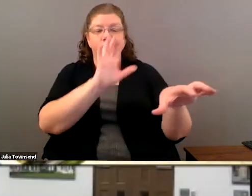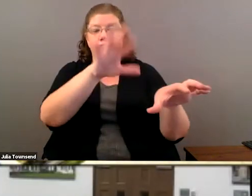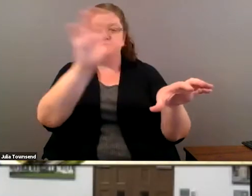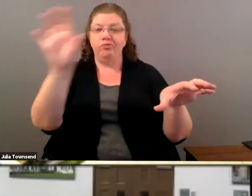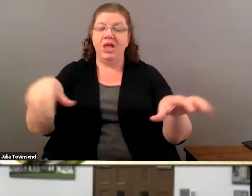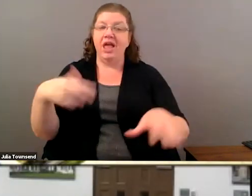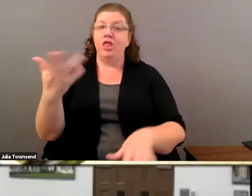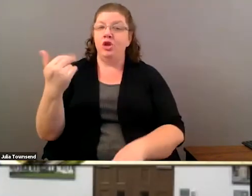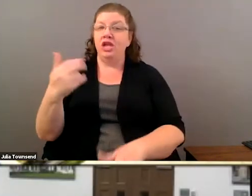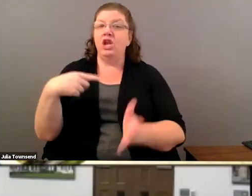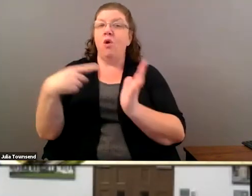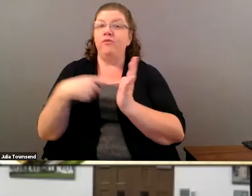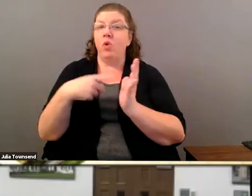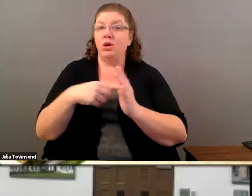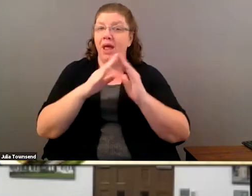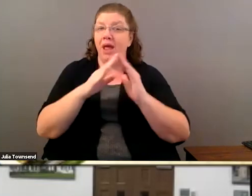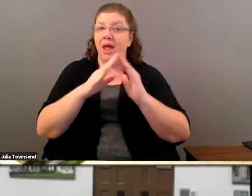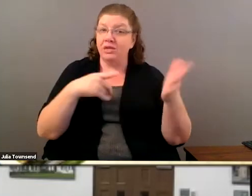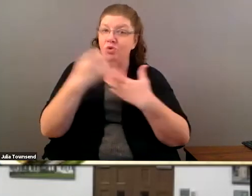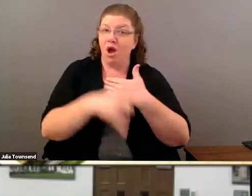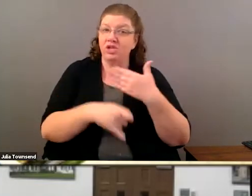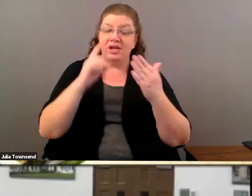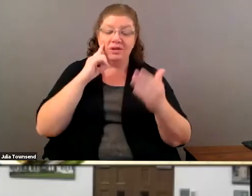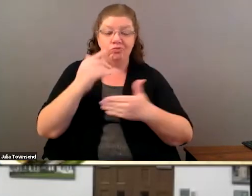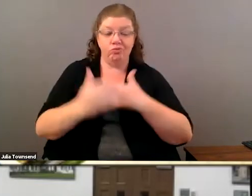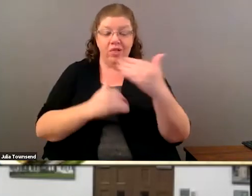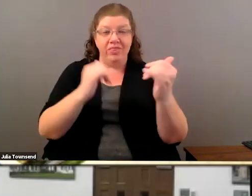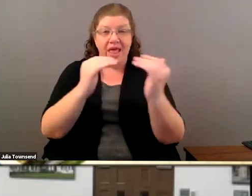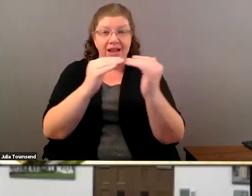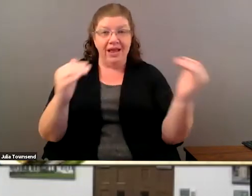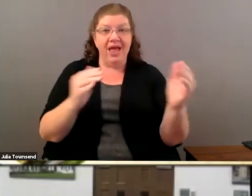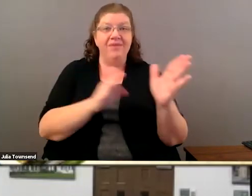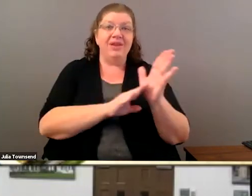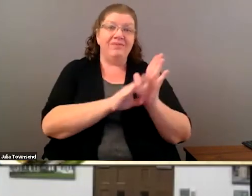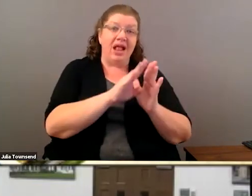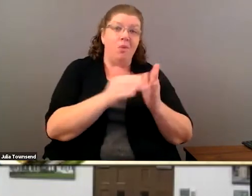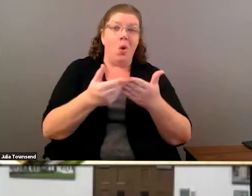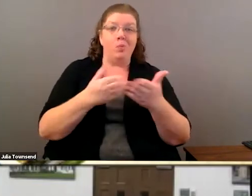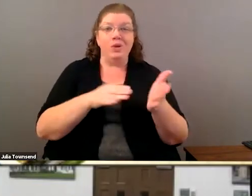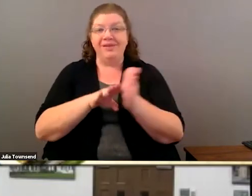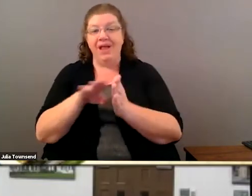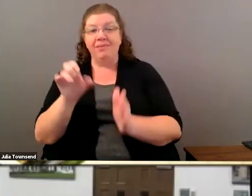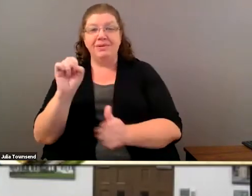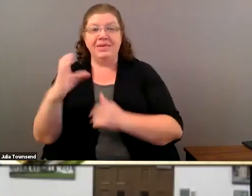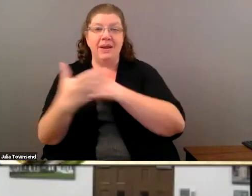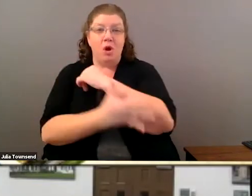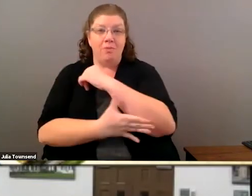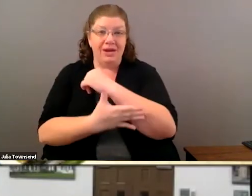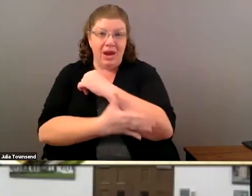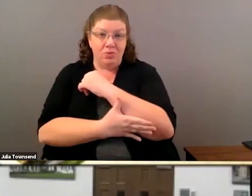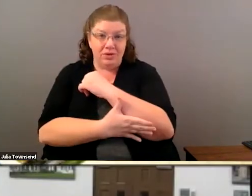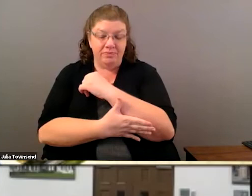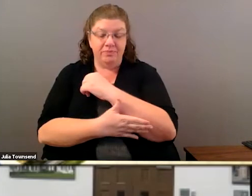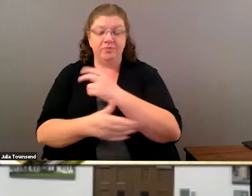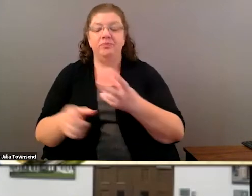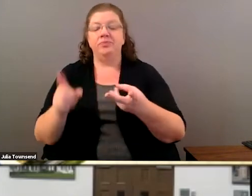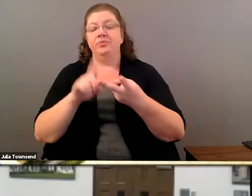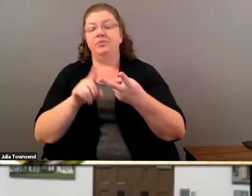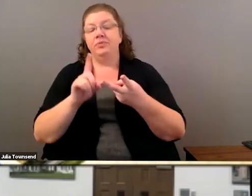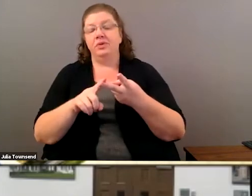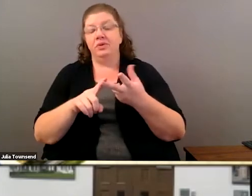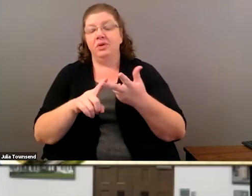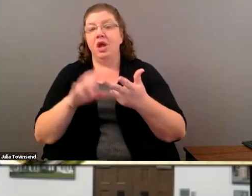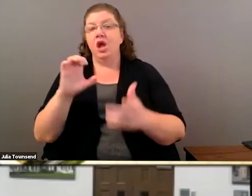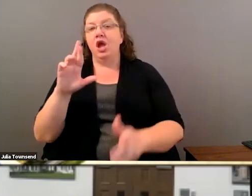housing projects currently in the stage of development or pre-development in Santa Barbara County. We also have Craig Price here